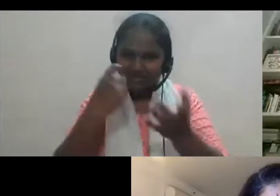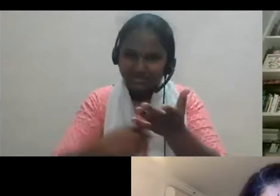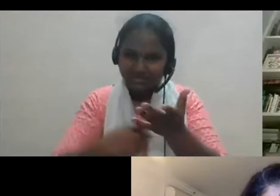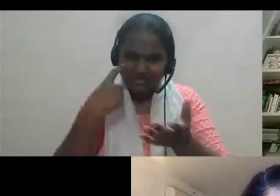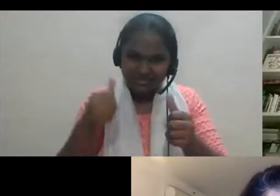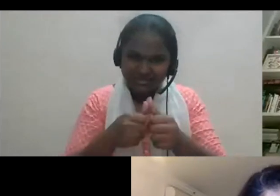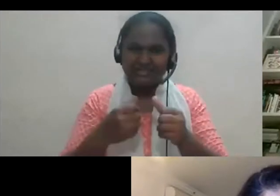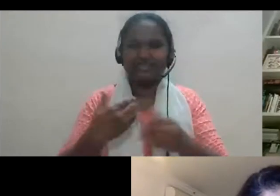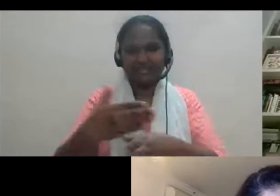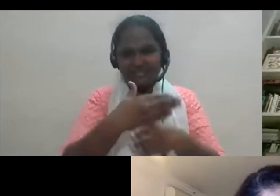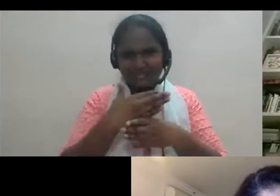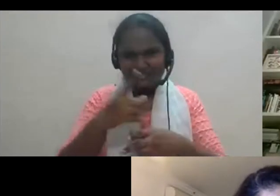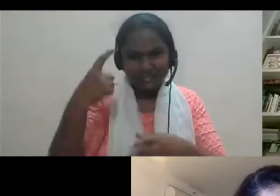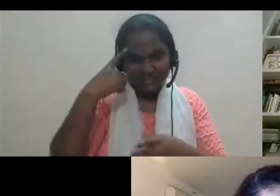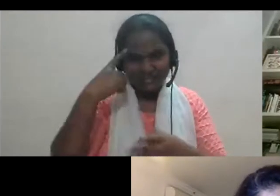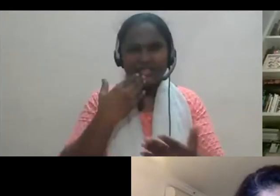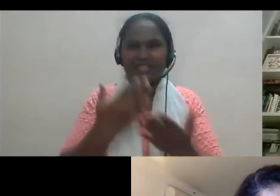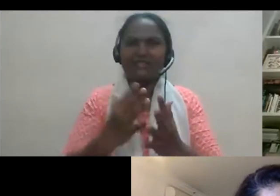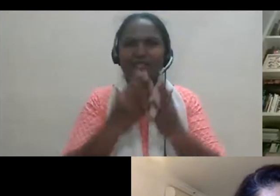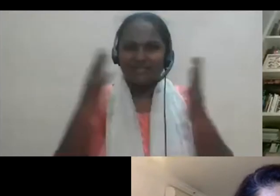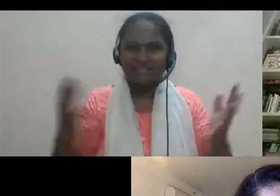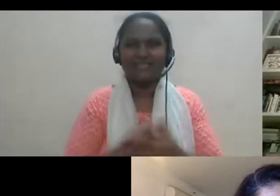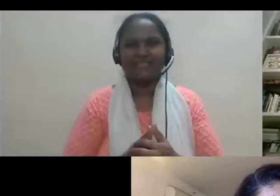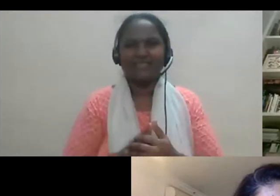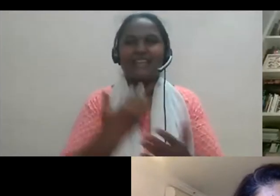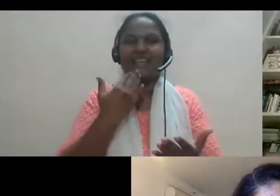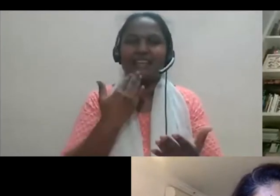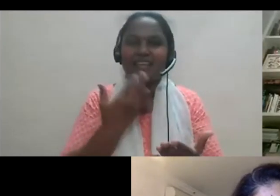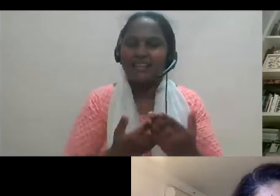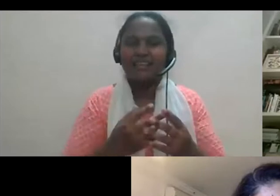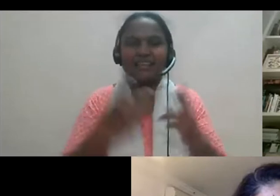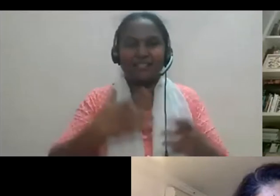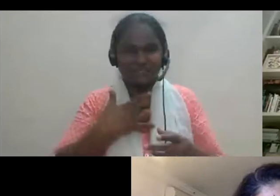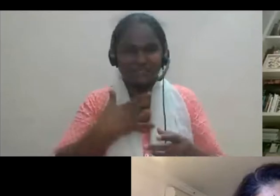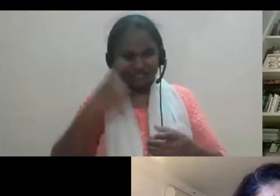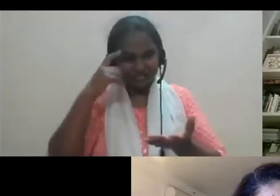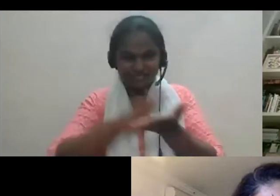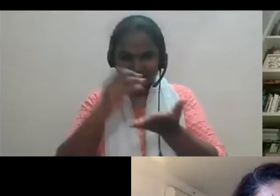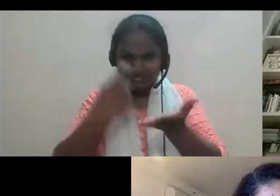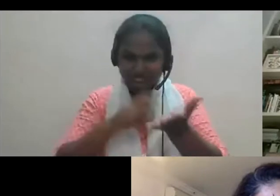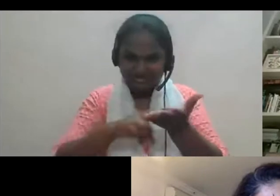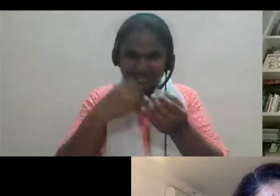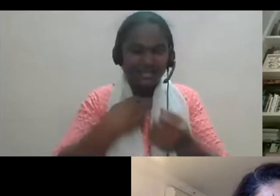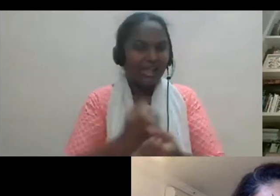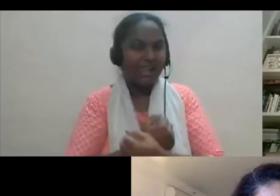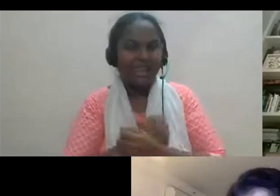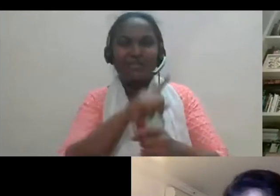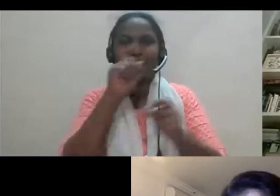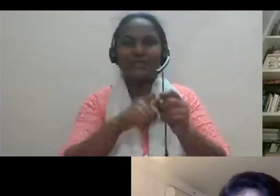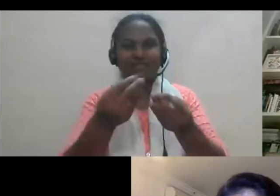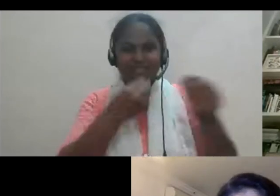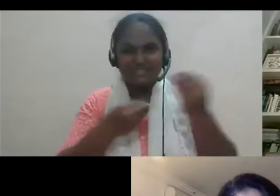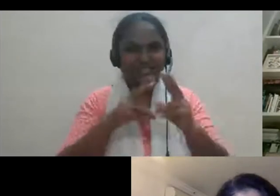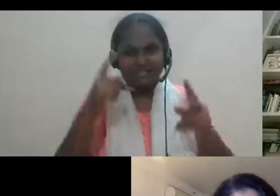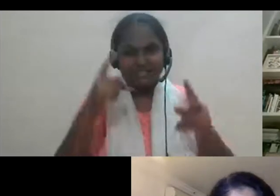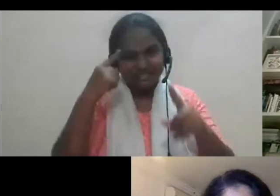us and sharing your thoughts. Thank you, Kamini. I feel very honored and I loved your questions. They are very